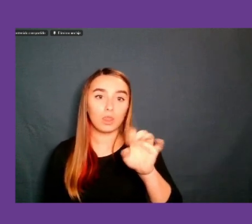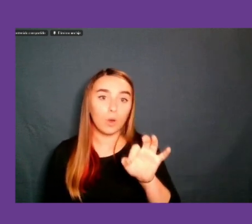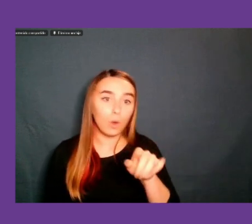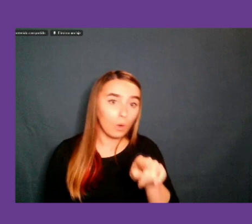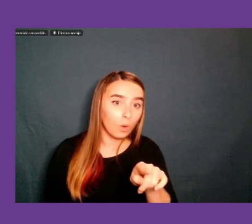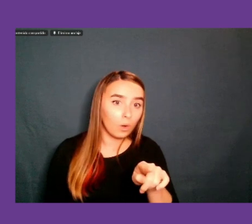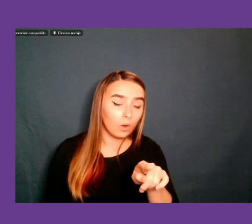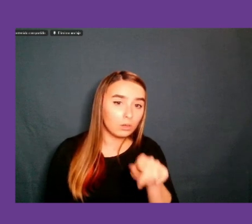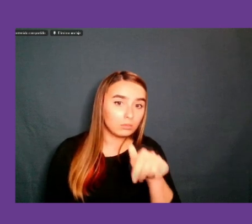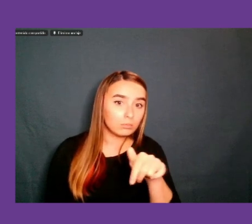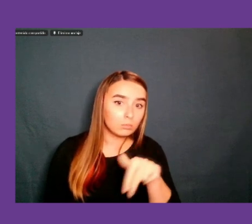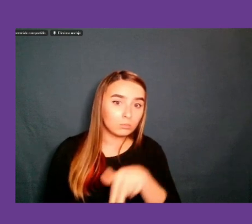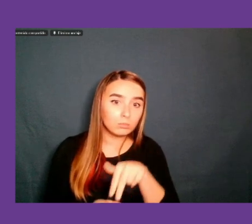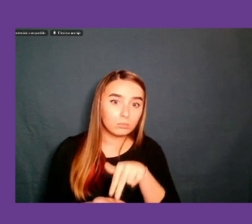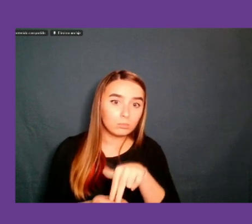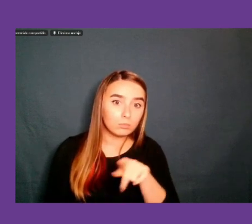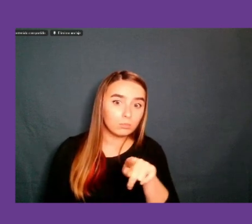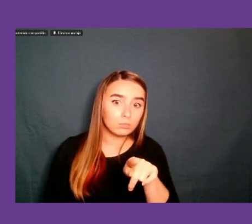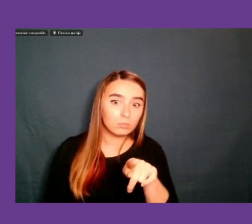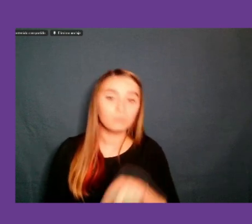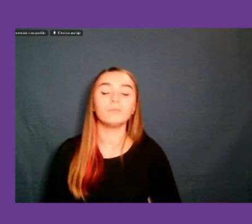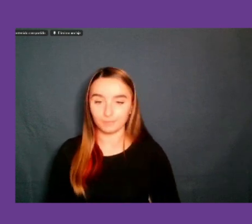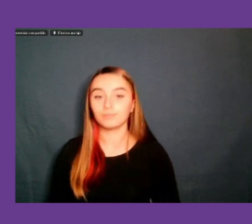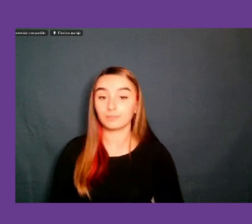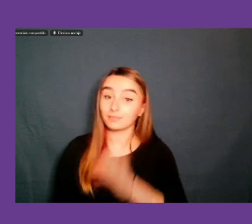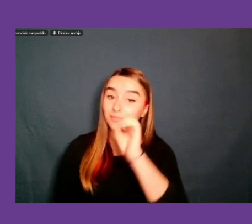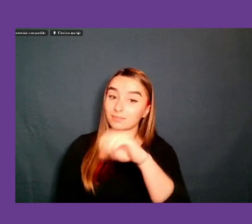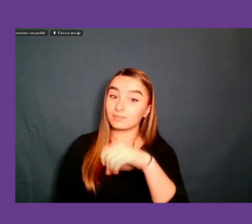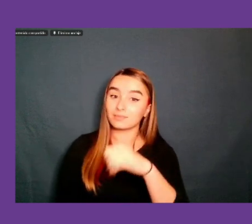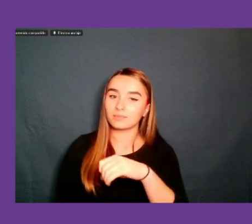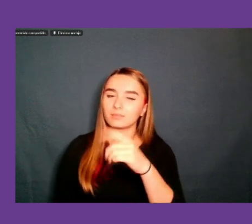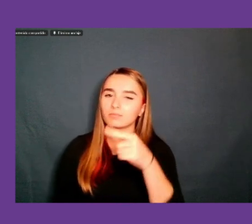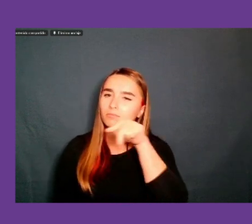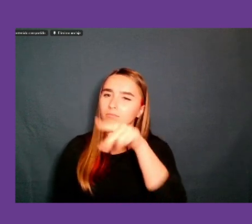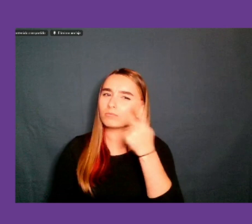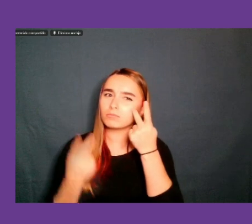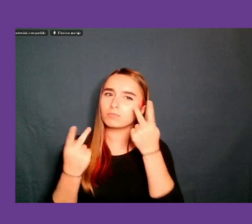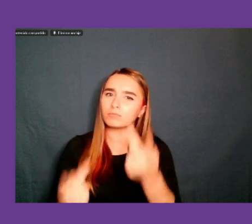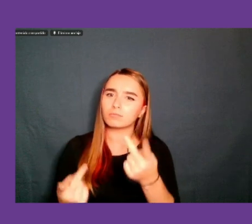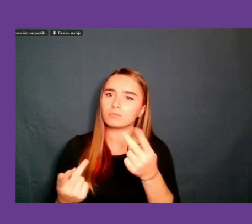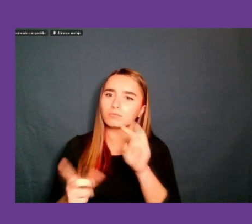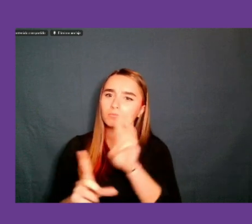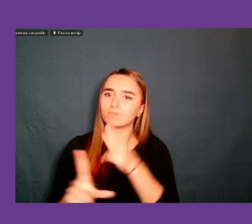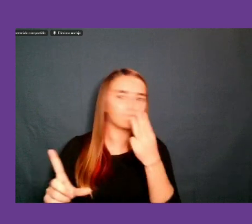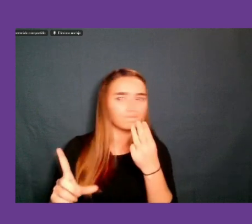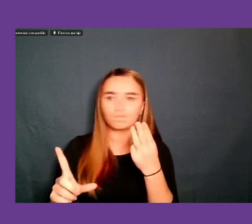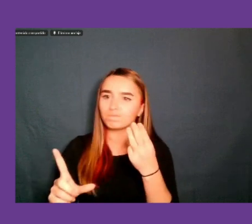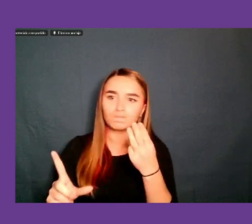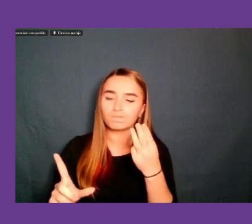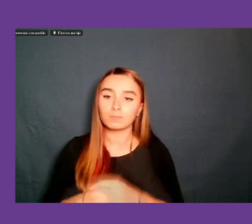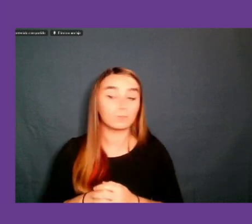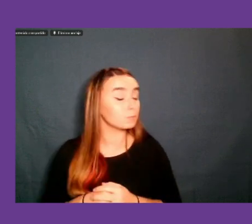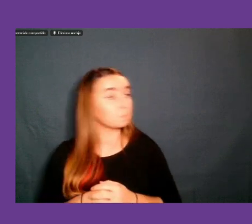are you still with us? Yes, Chiara, you should be able to see the presentation, isn't? Not Can yet.